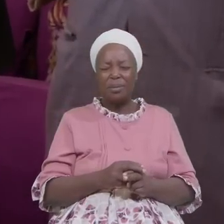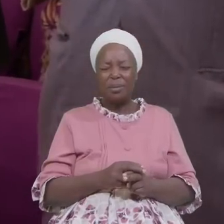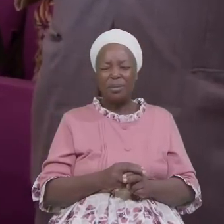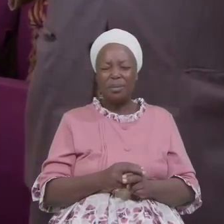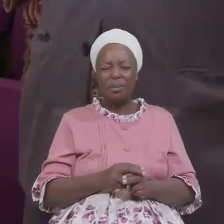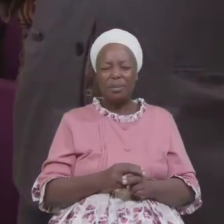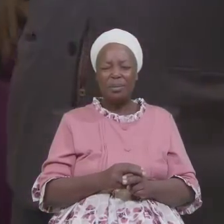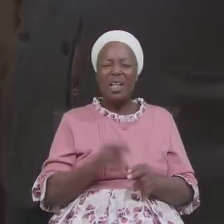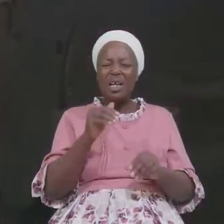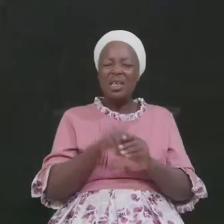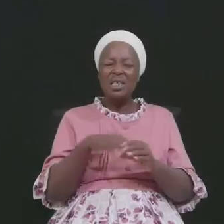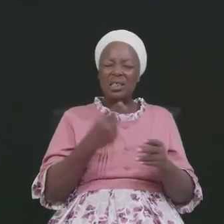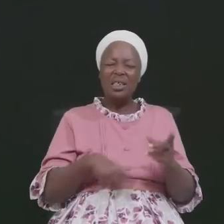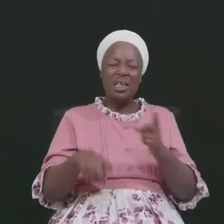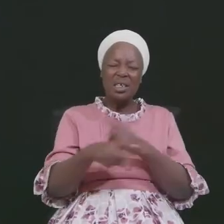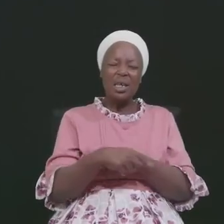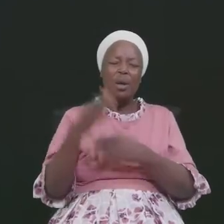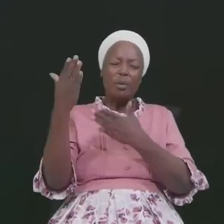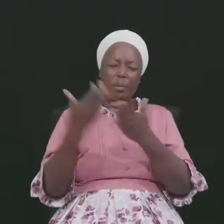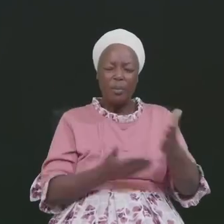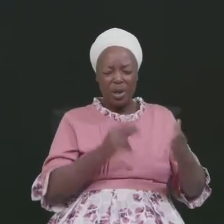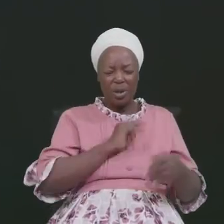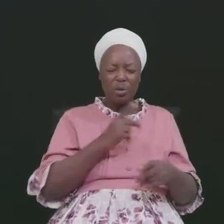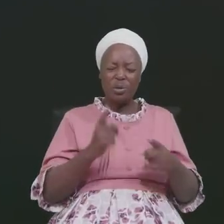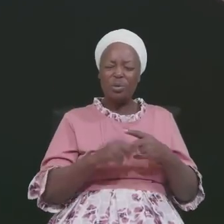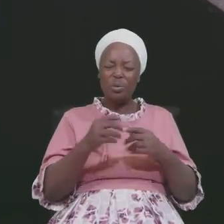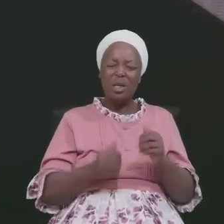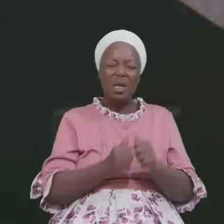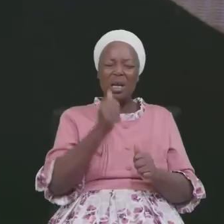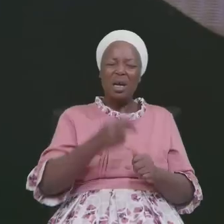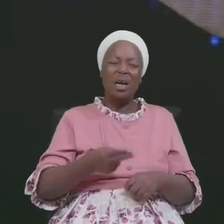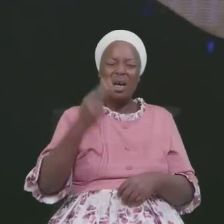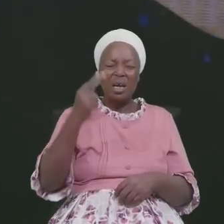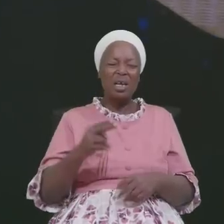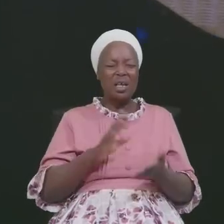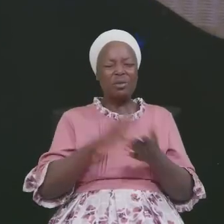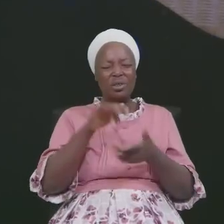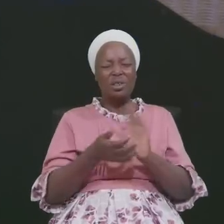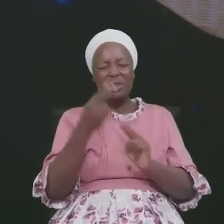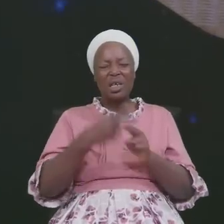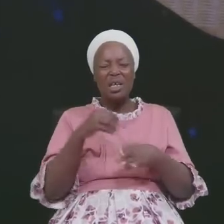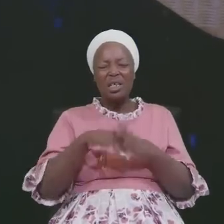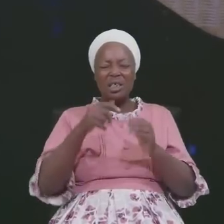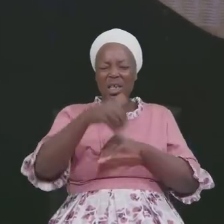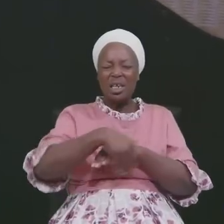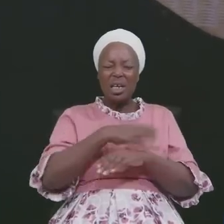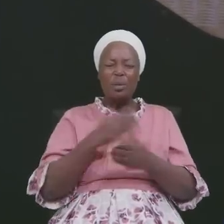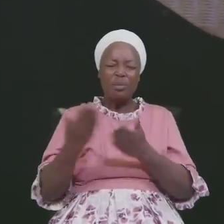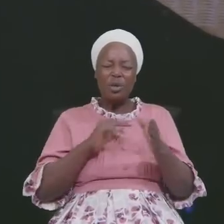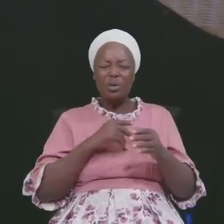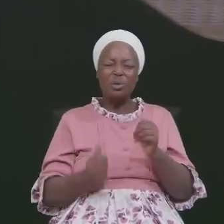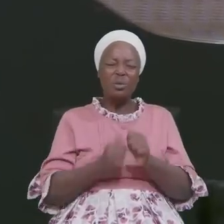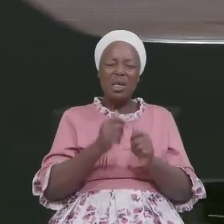In that day, bring us to higher glory. In the night, bring us to greater